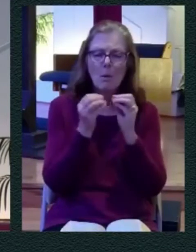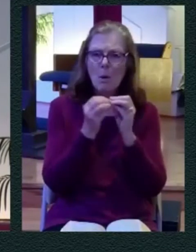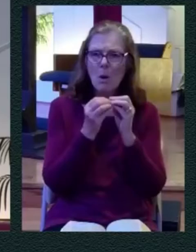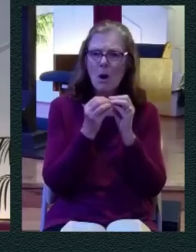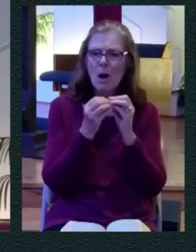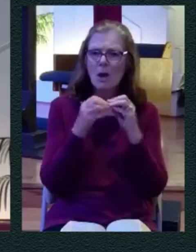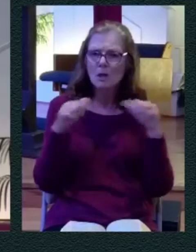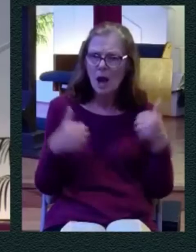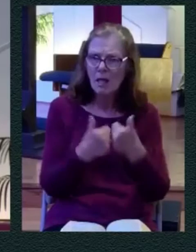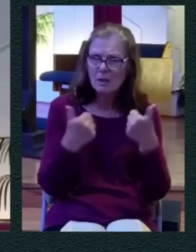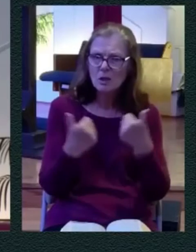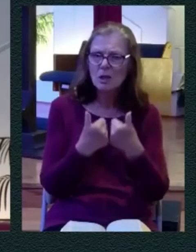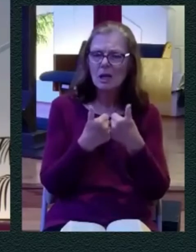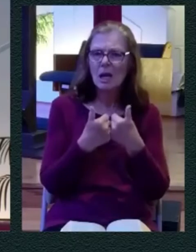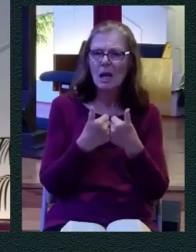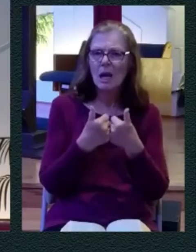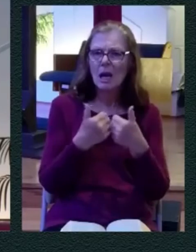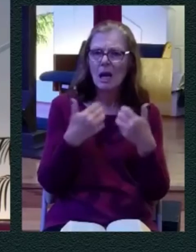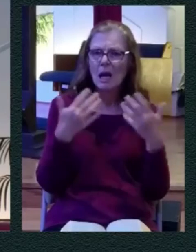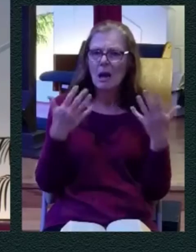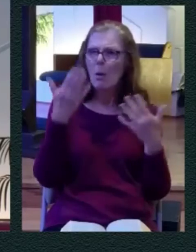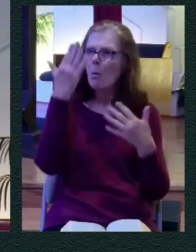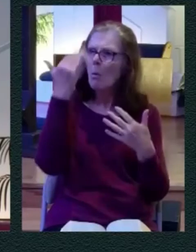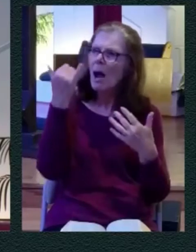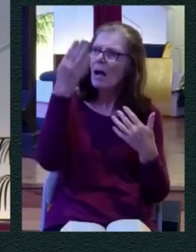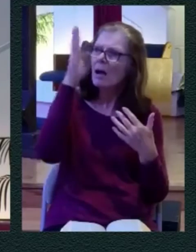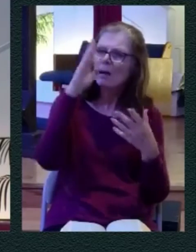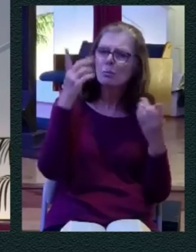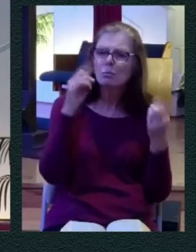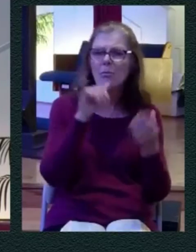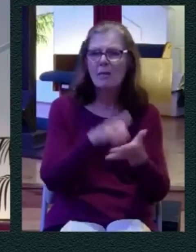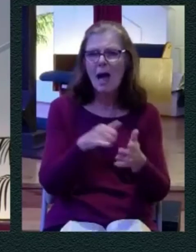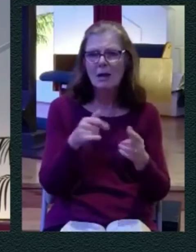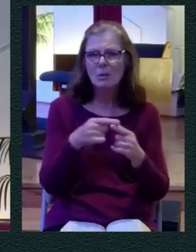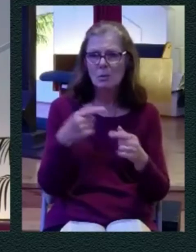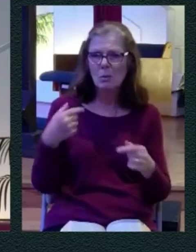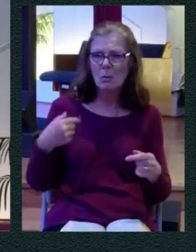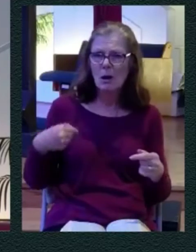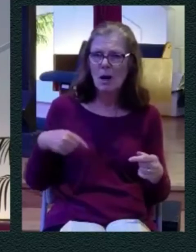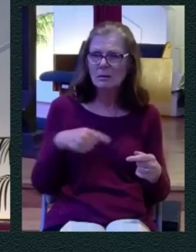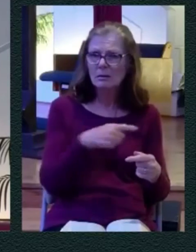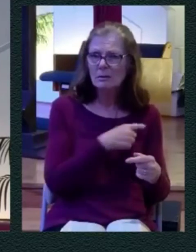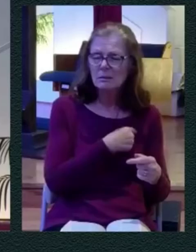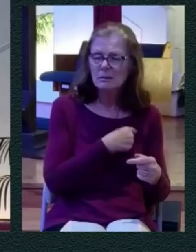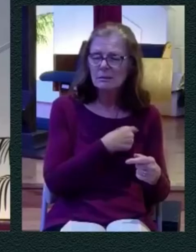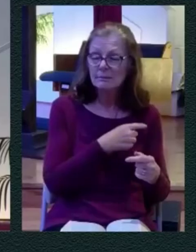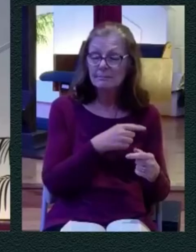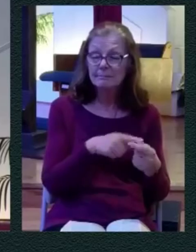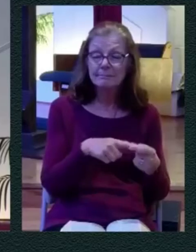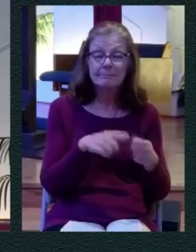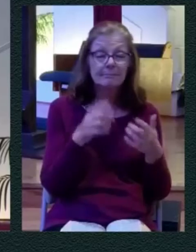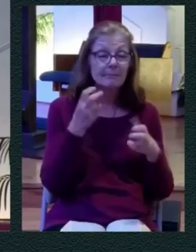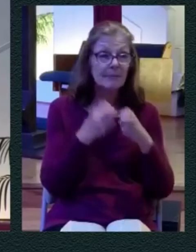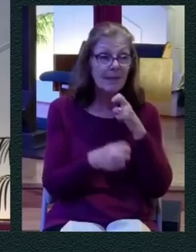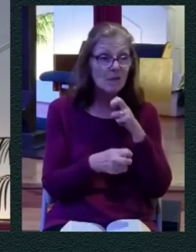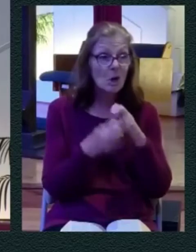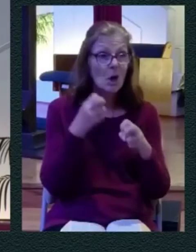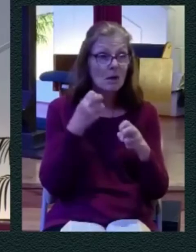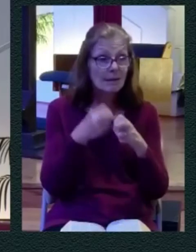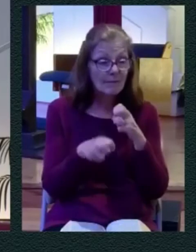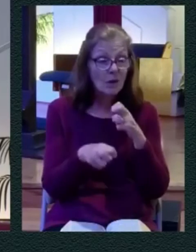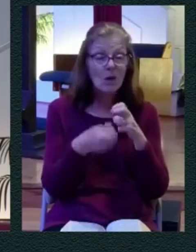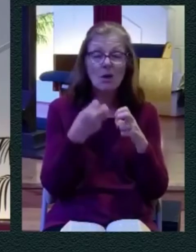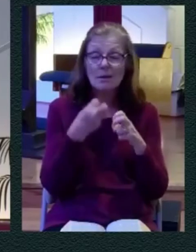Why would God do these kinds of things? Oh, again, it's difficult. All of these streams